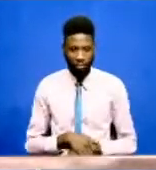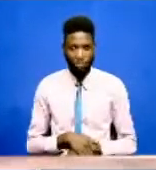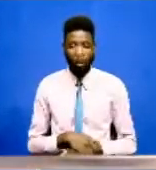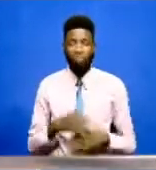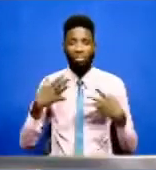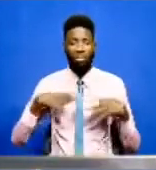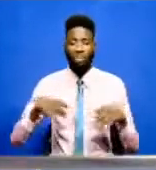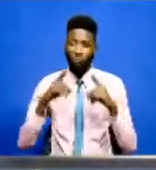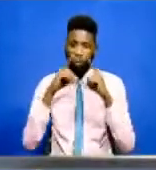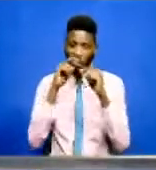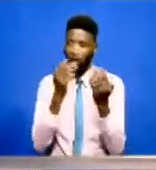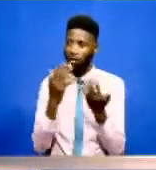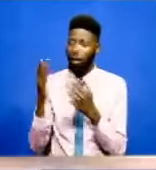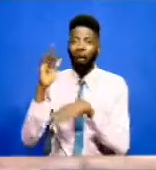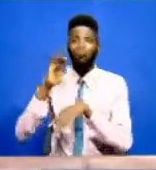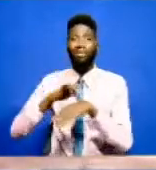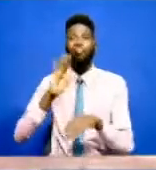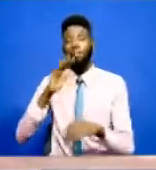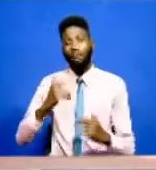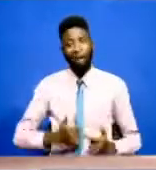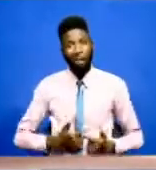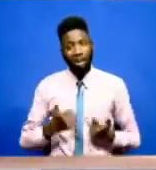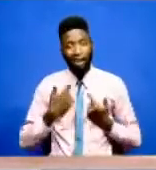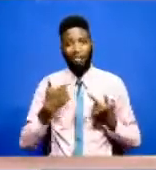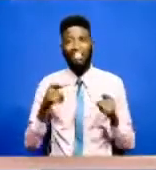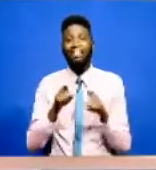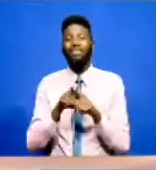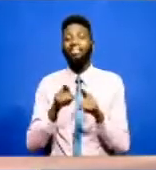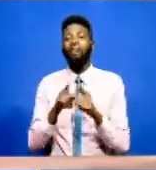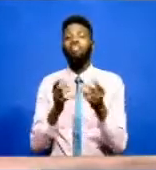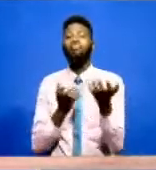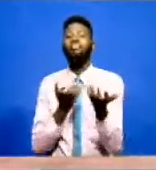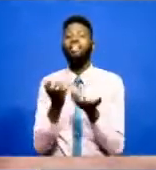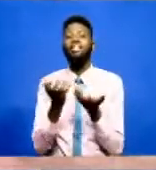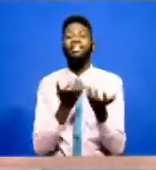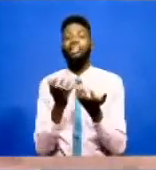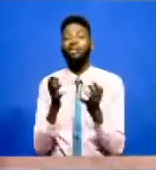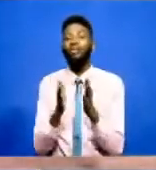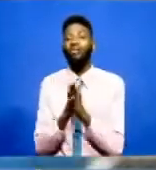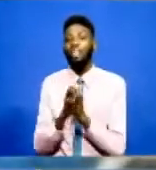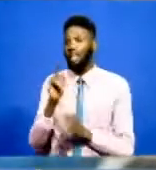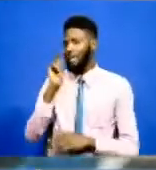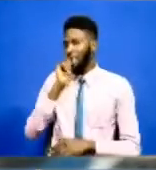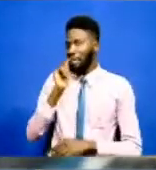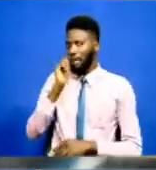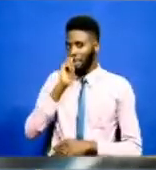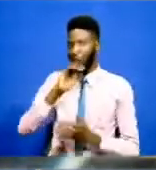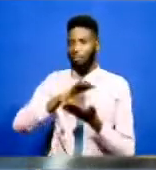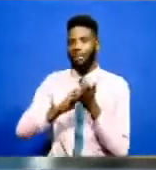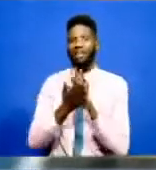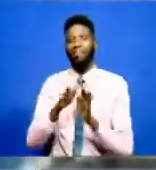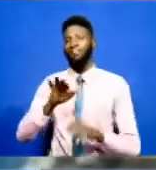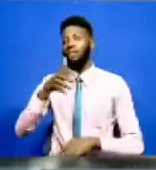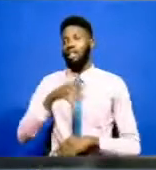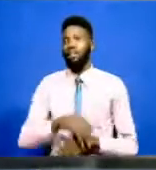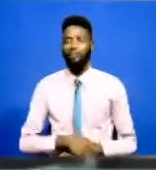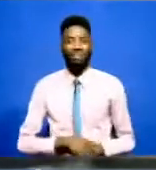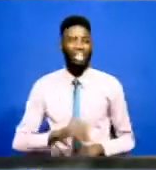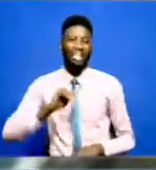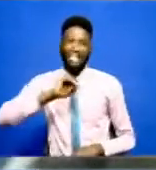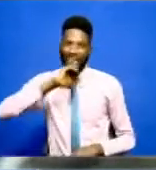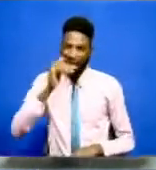affairs not only affects their well-being but also slows business with neighboring Tanzania nation. This town iko katika